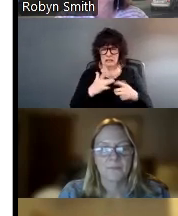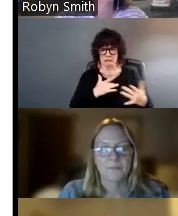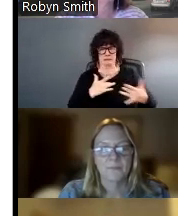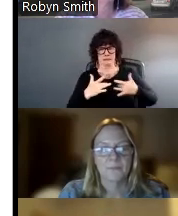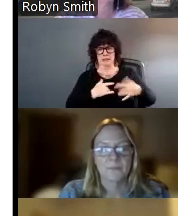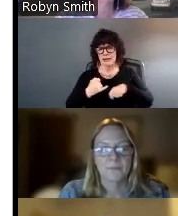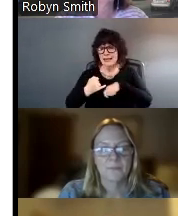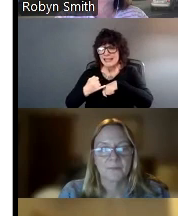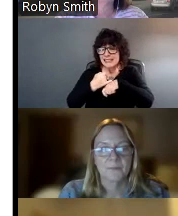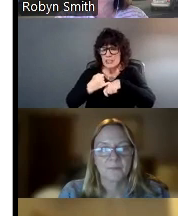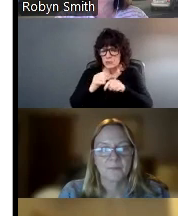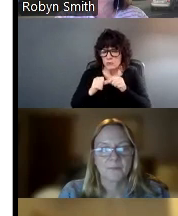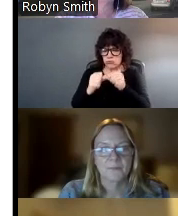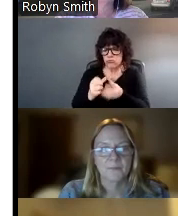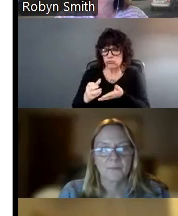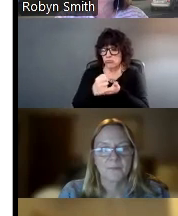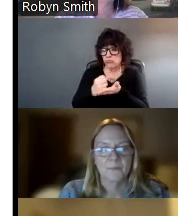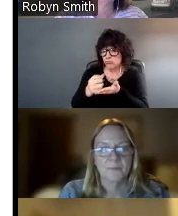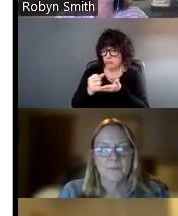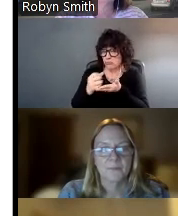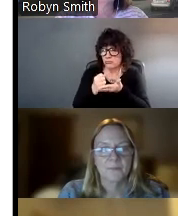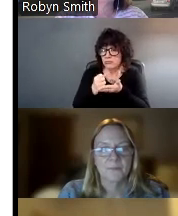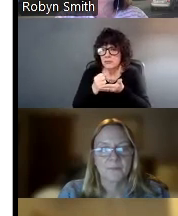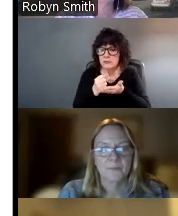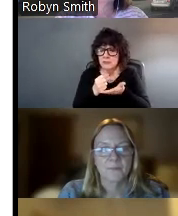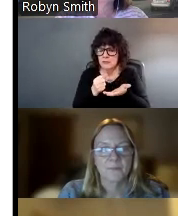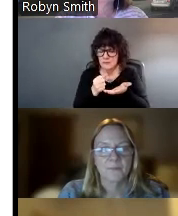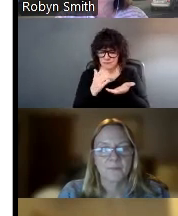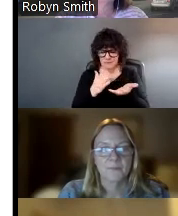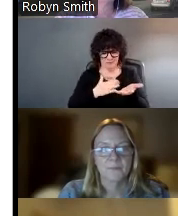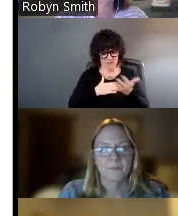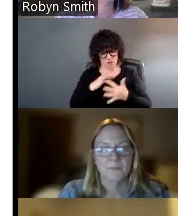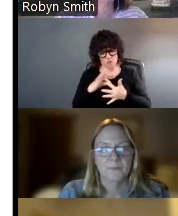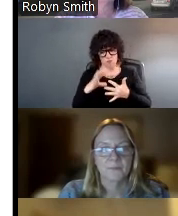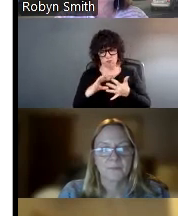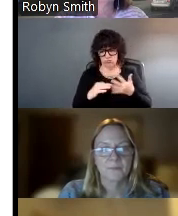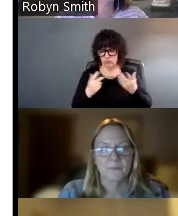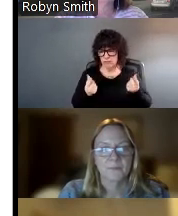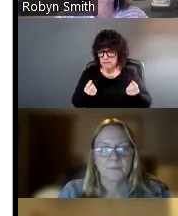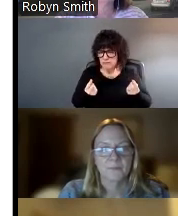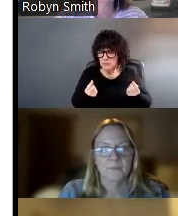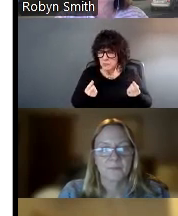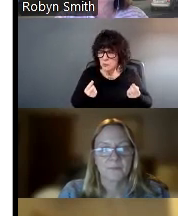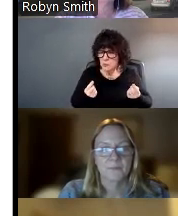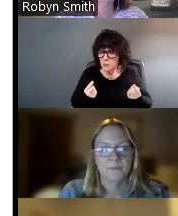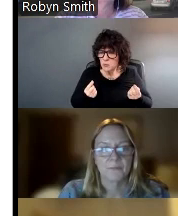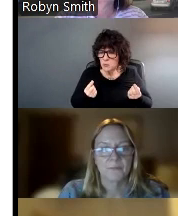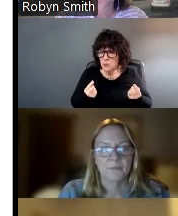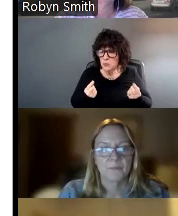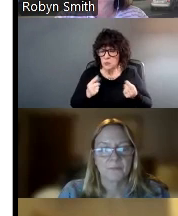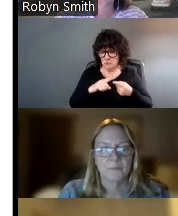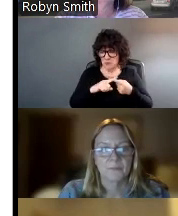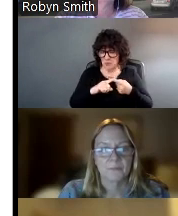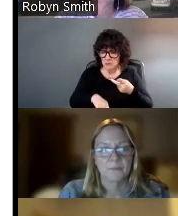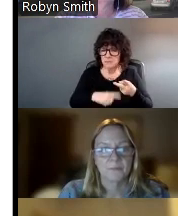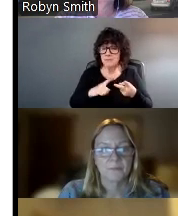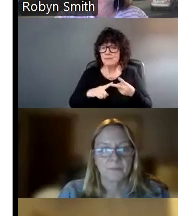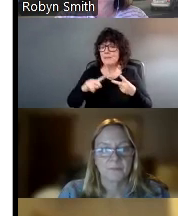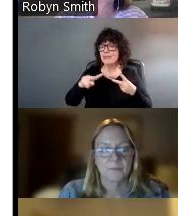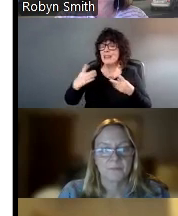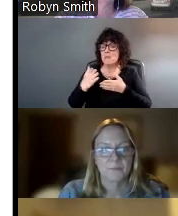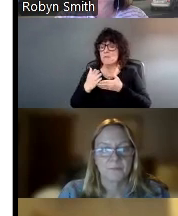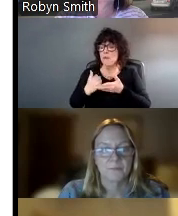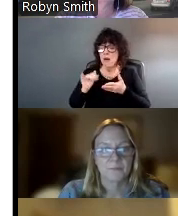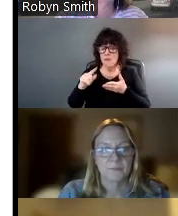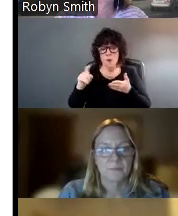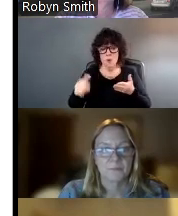that question is, will the interest capitalize? Meaning, will it be added to the principal balance of the loan at